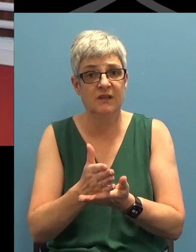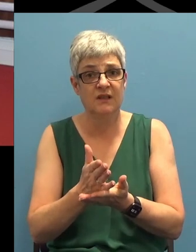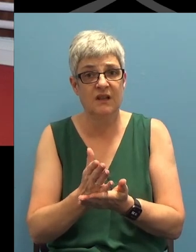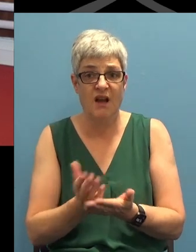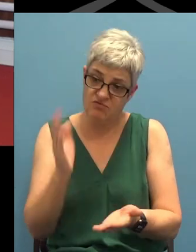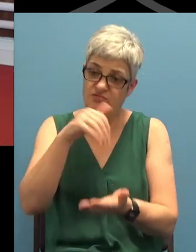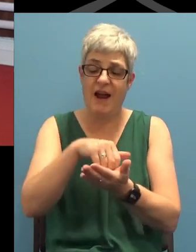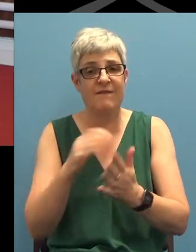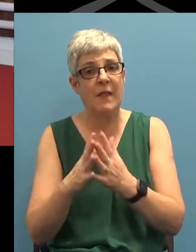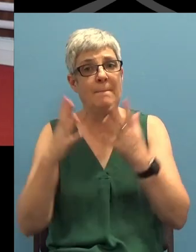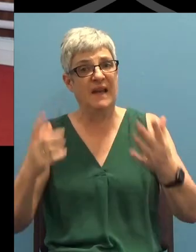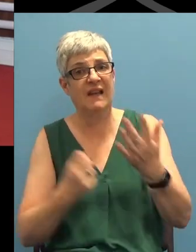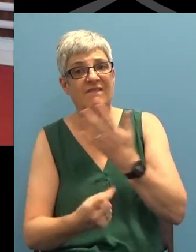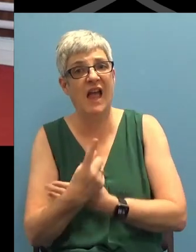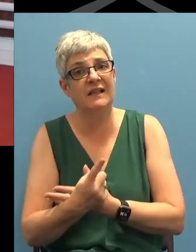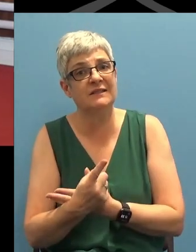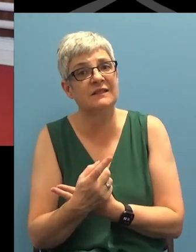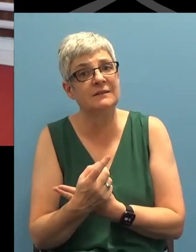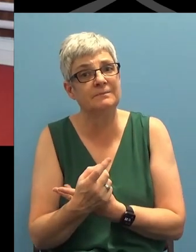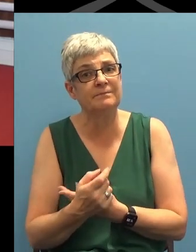big event.